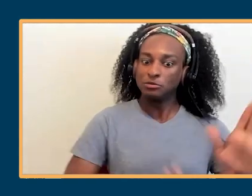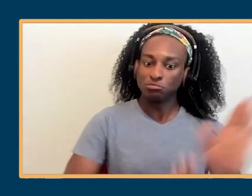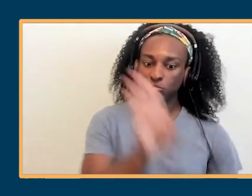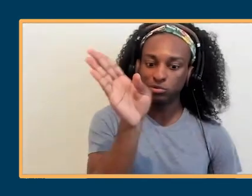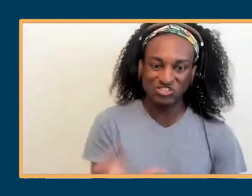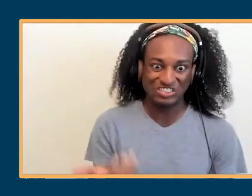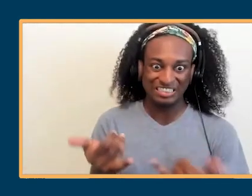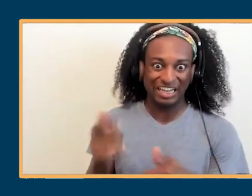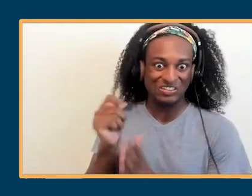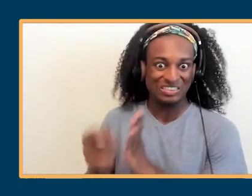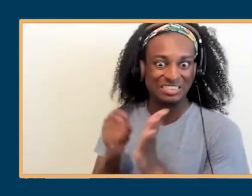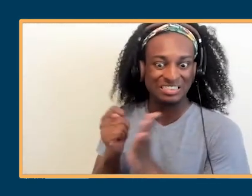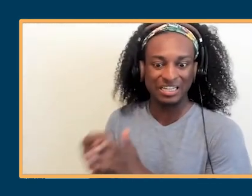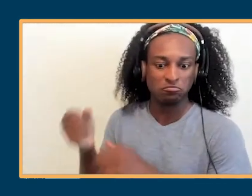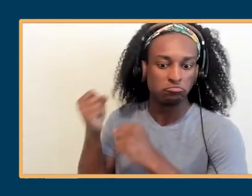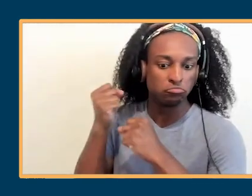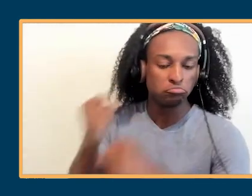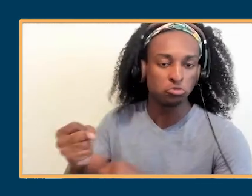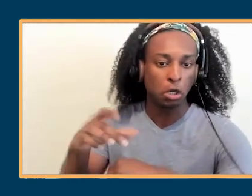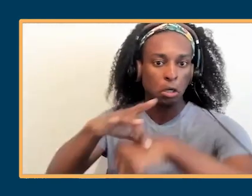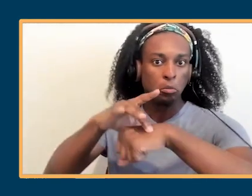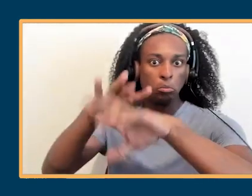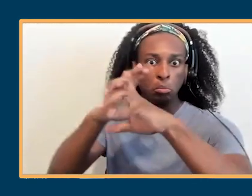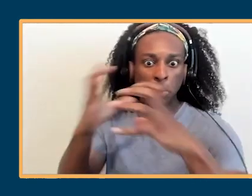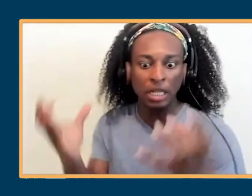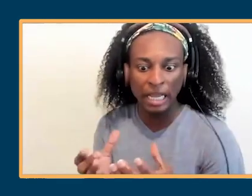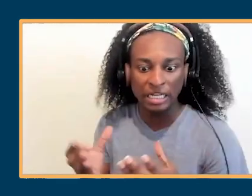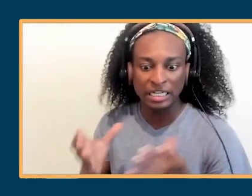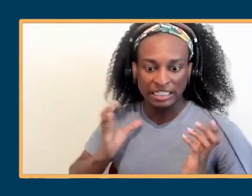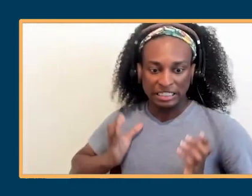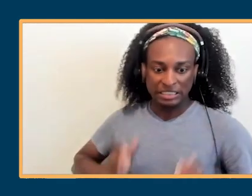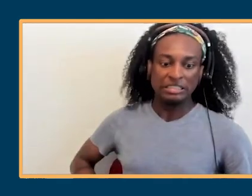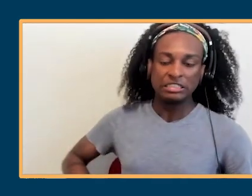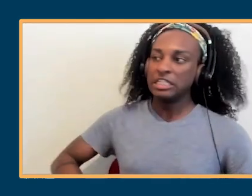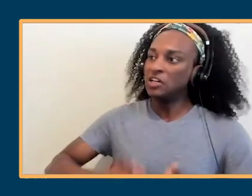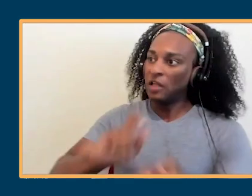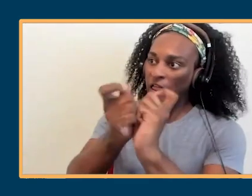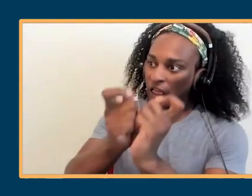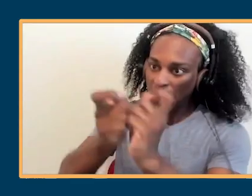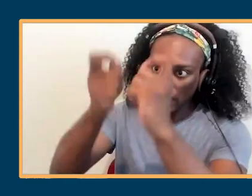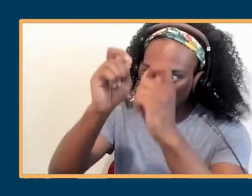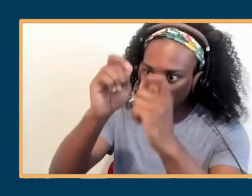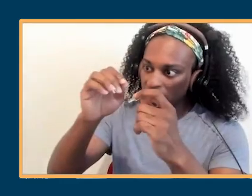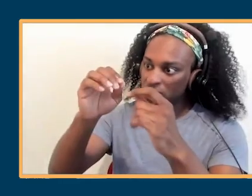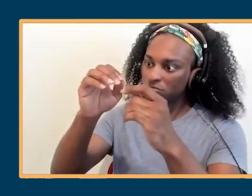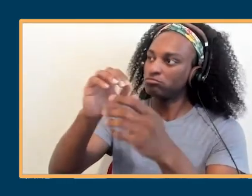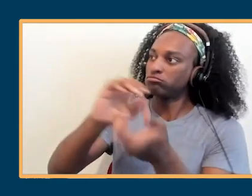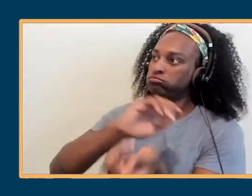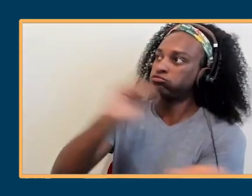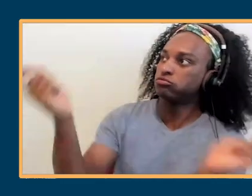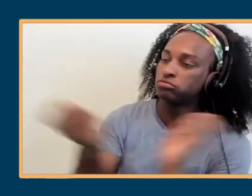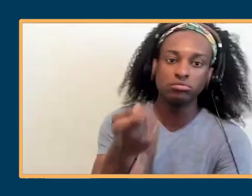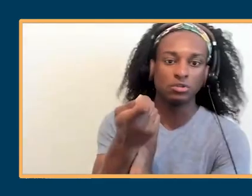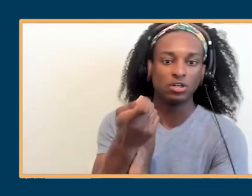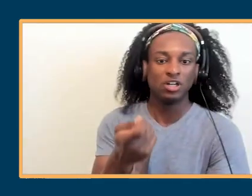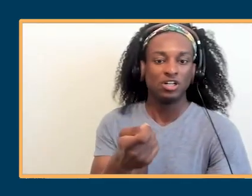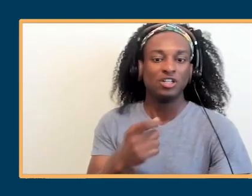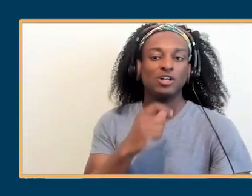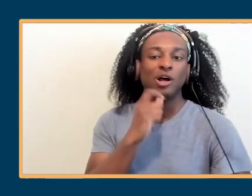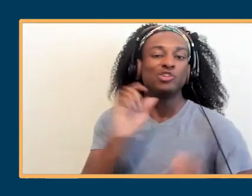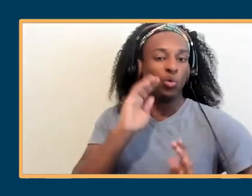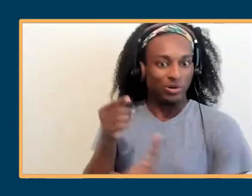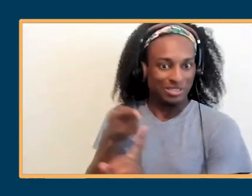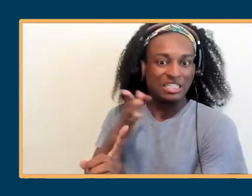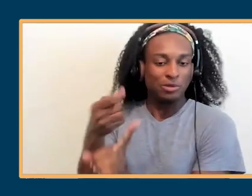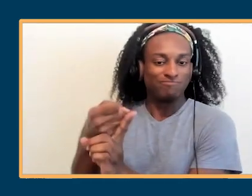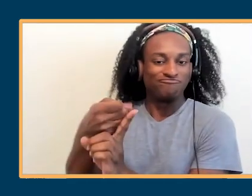civilizational transformation. Don't worry, he is going to break down all of those multisyllabic words for you. Joel Fariss, would you join us on